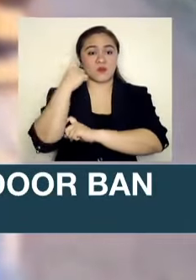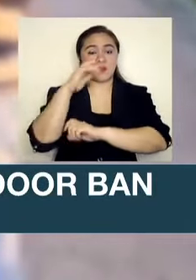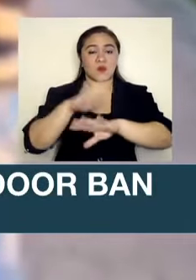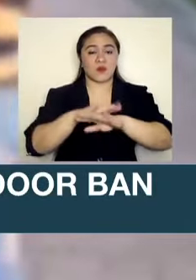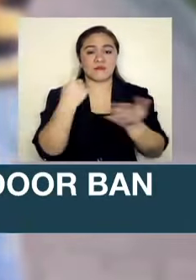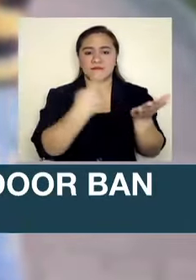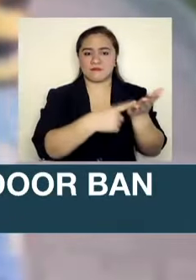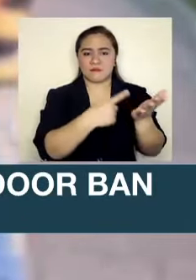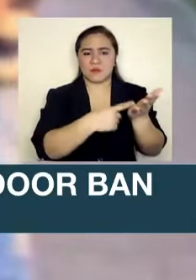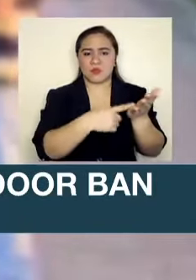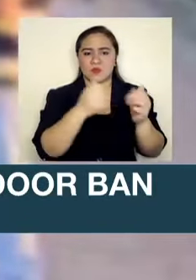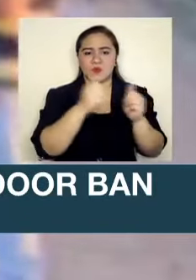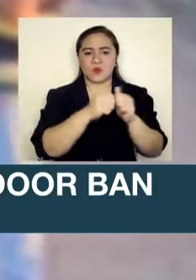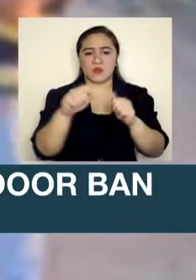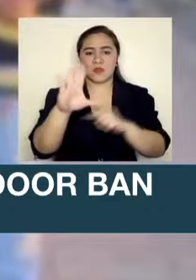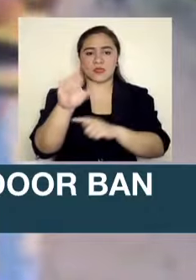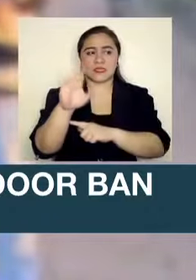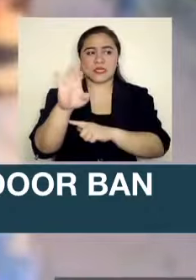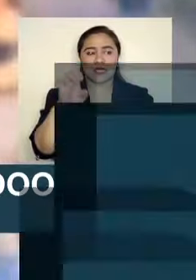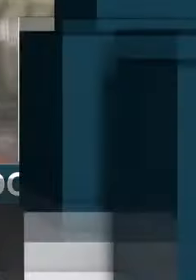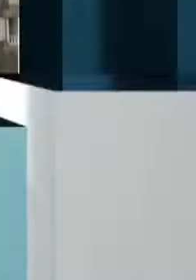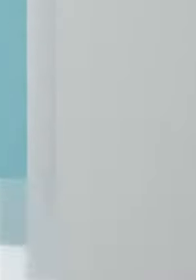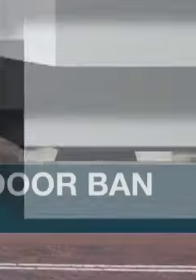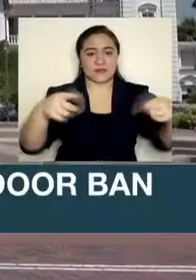the Delta variant cases in the region.